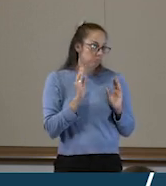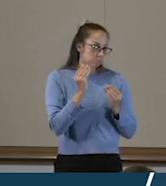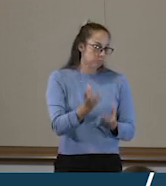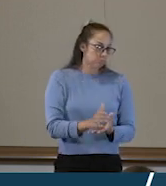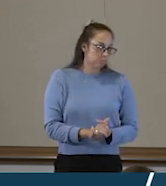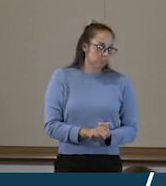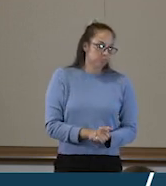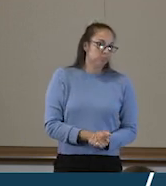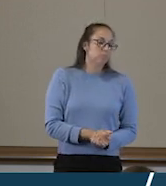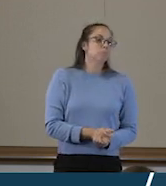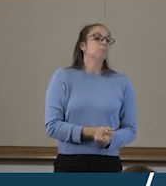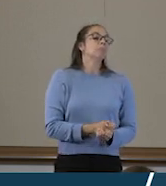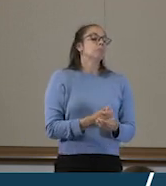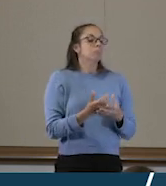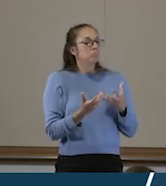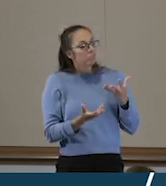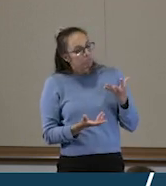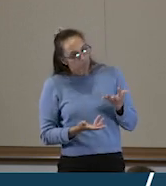So